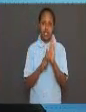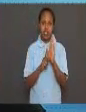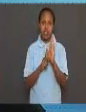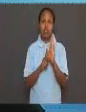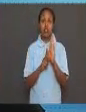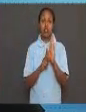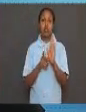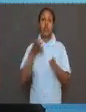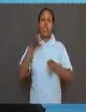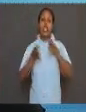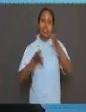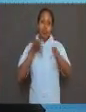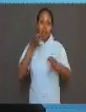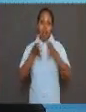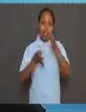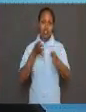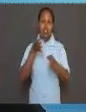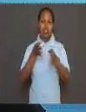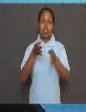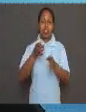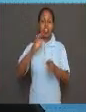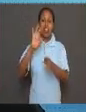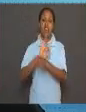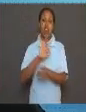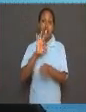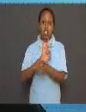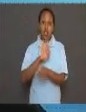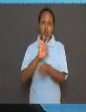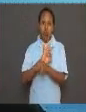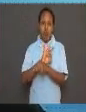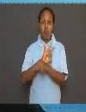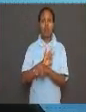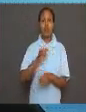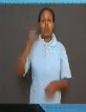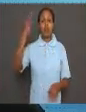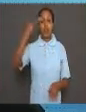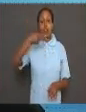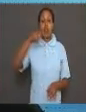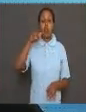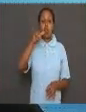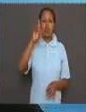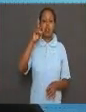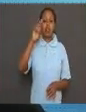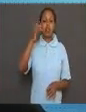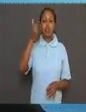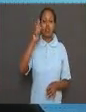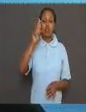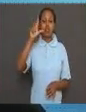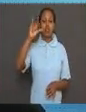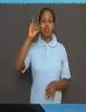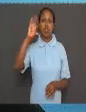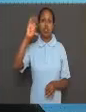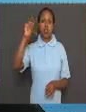to explain the function of hydraulics and